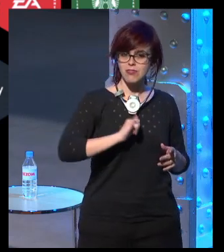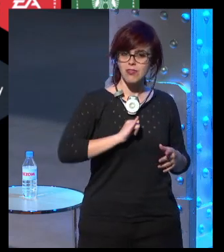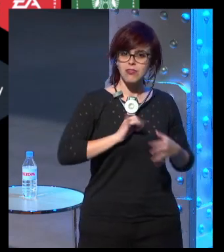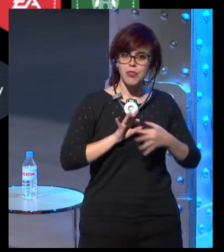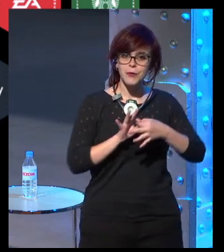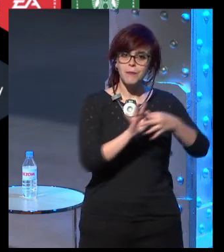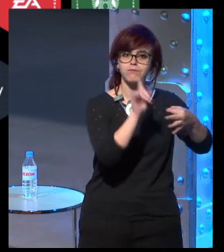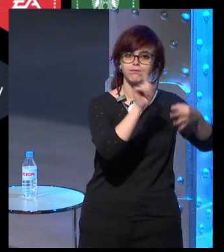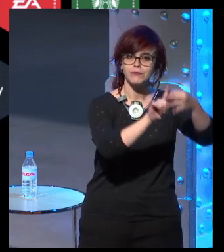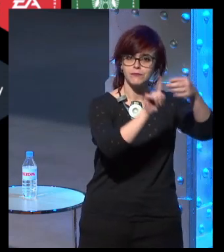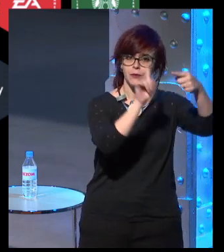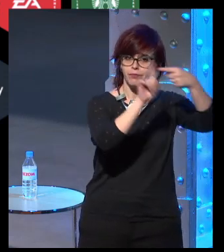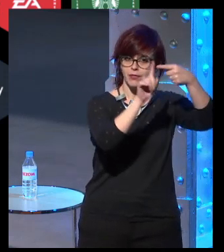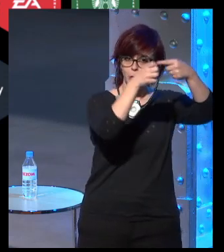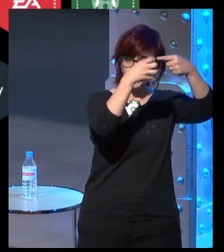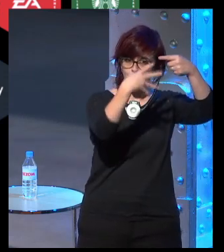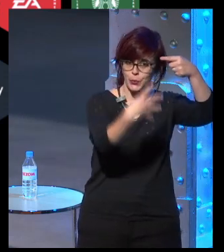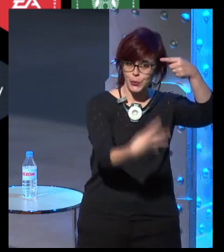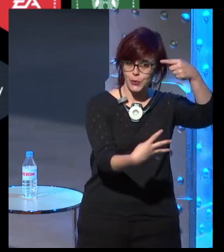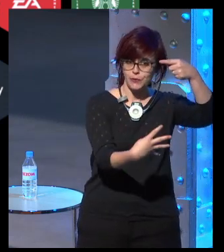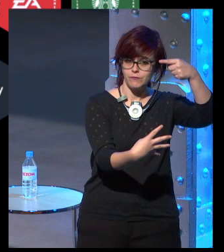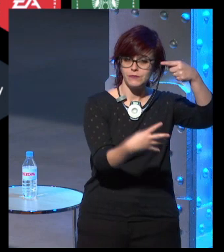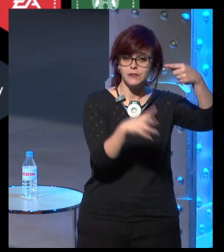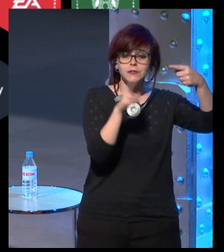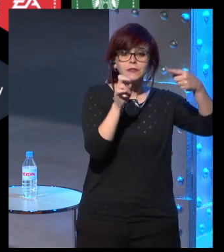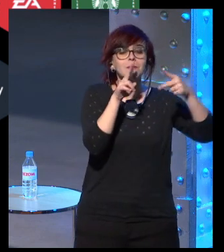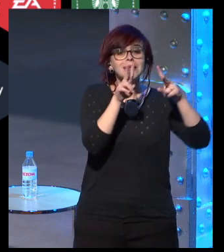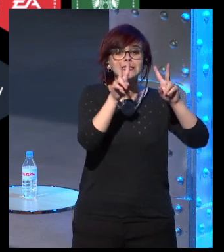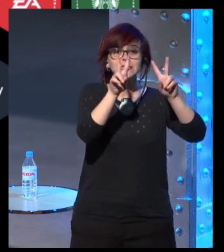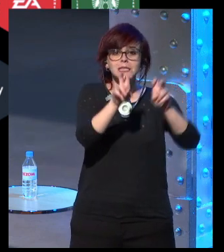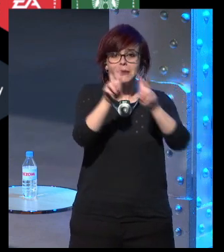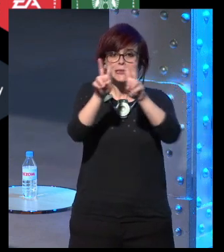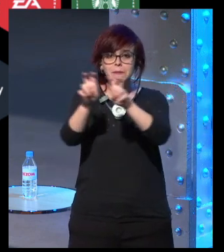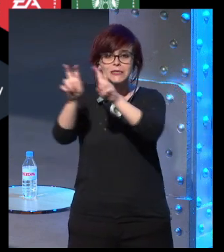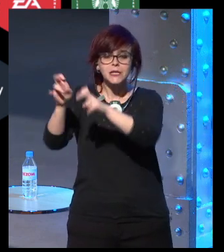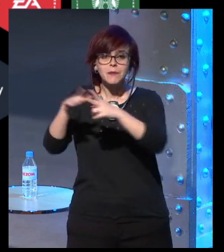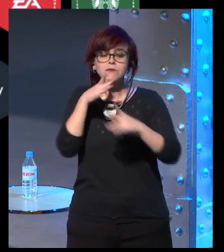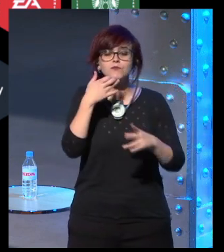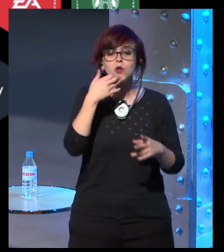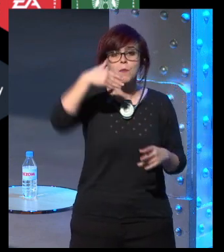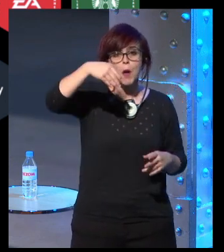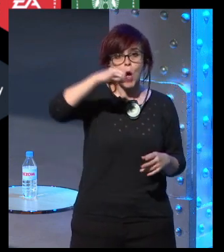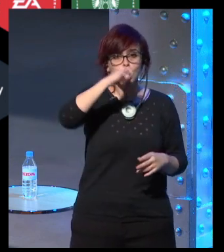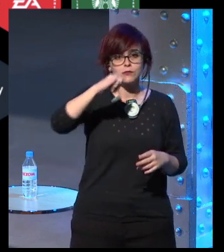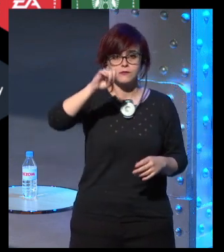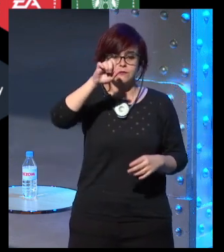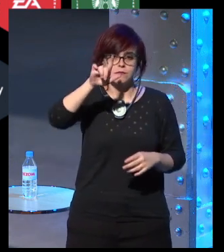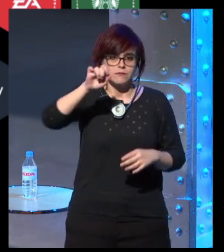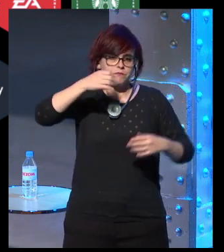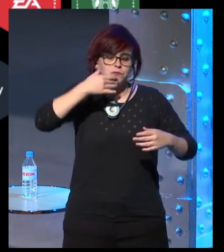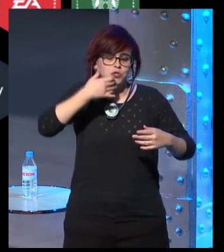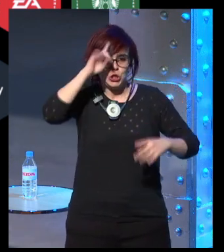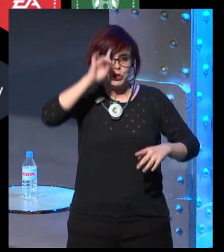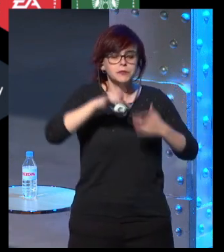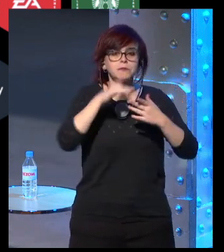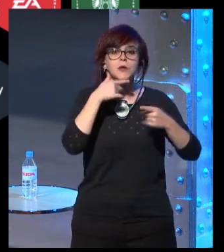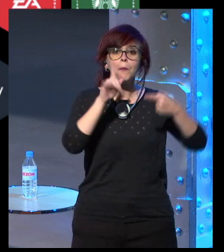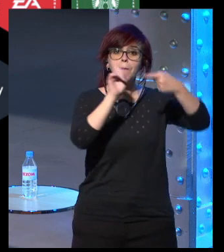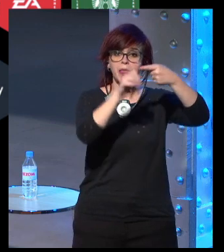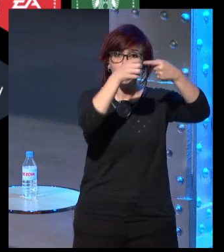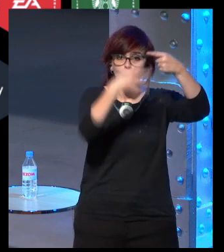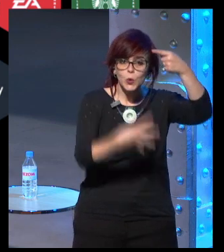So you can click on that badge and you can learn, if you click on the Mozilla badge, you can learn where the young person, what they learned, where they